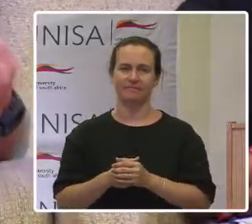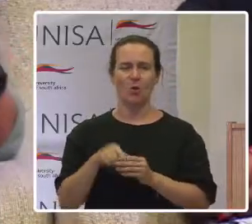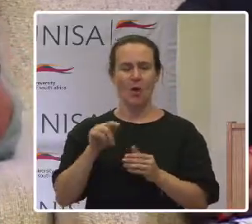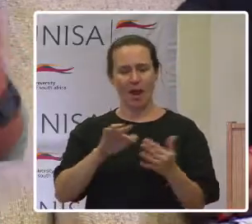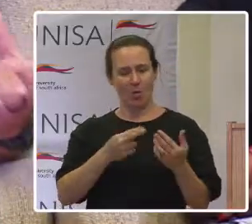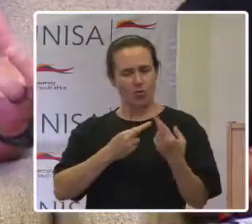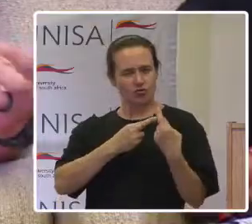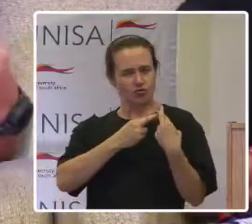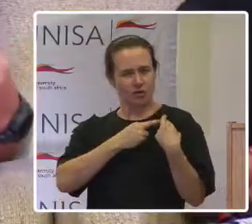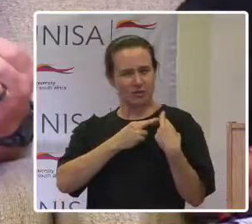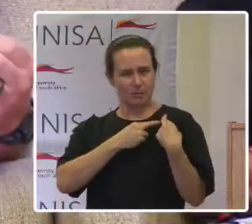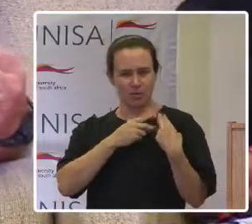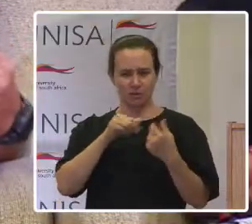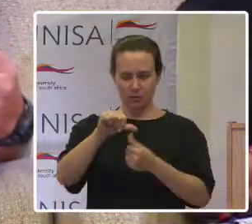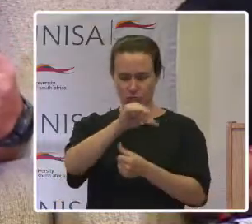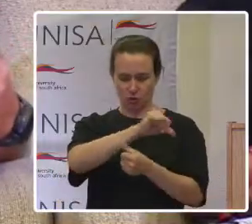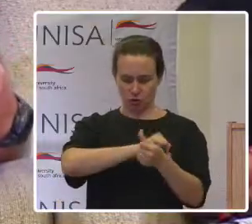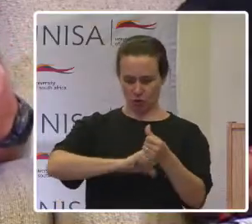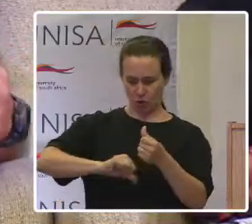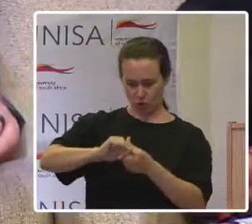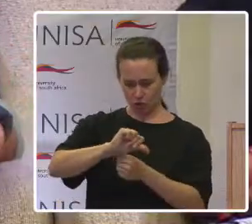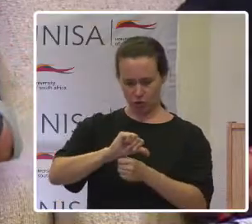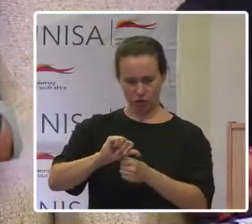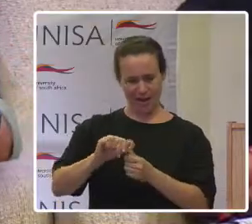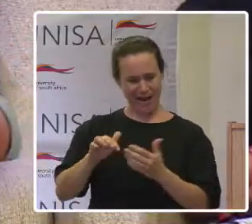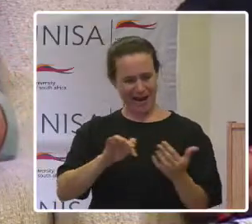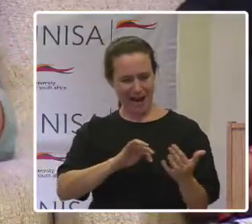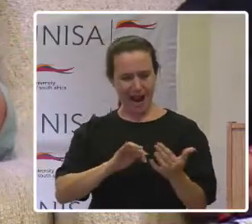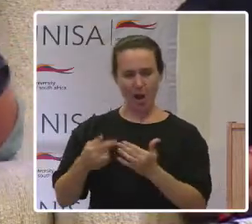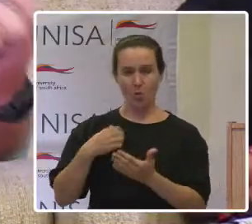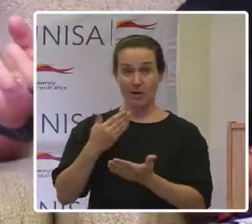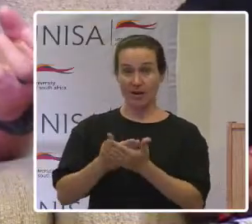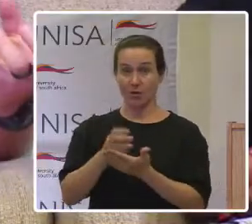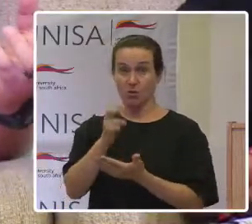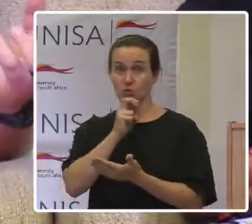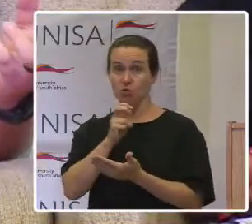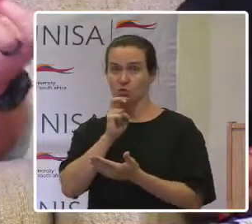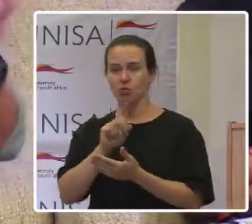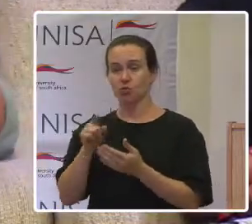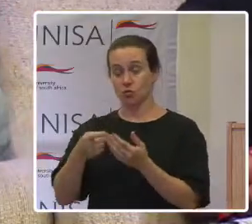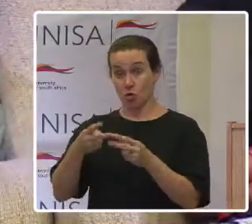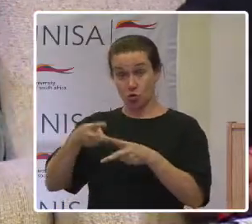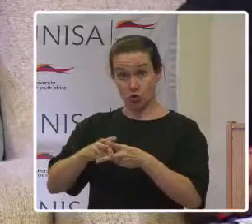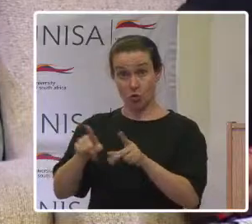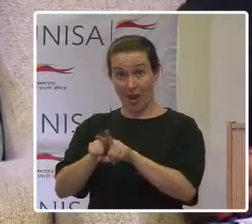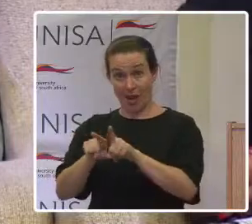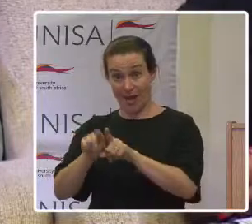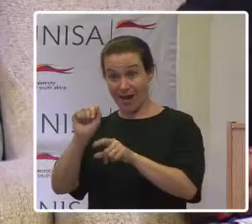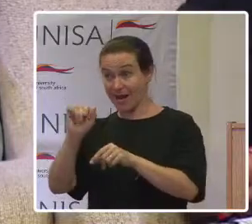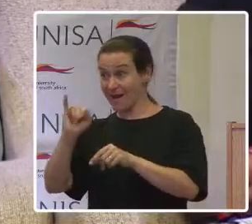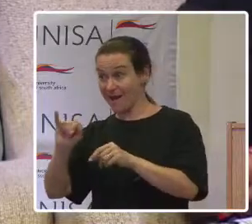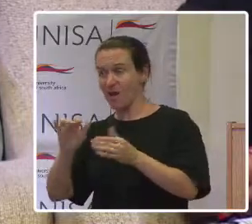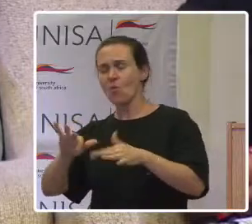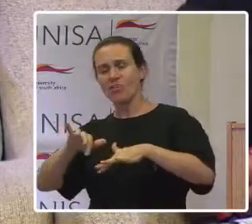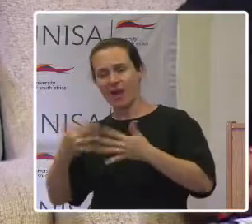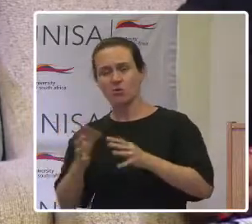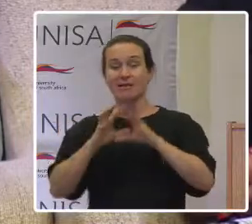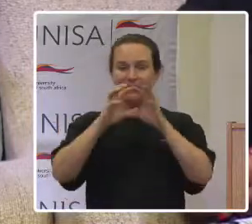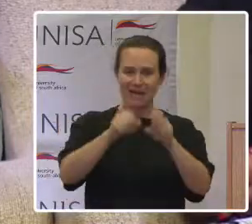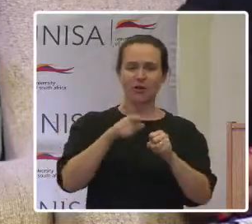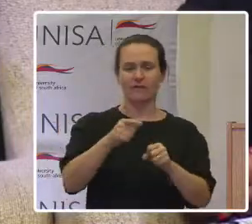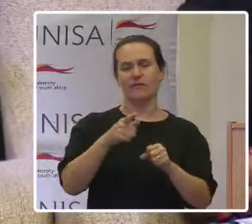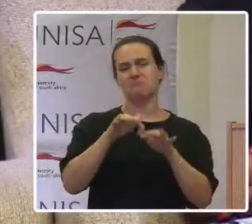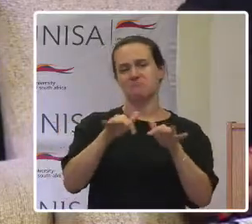responsible social aspect to it is, how can we use tools without replacing human beings? There